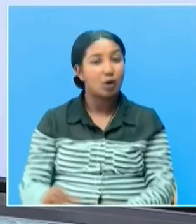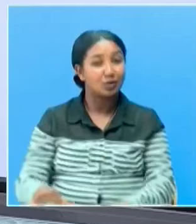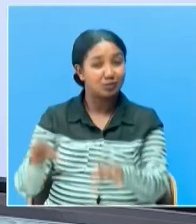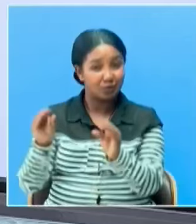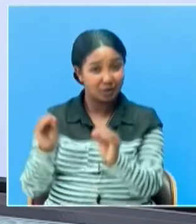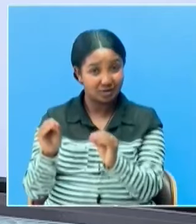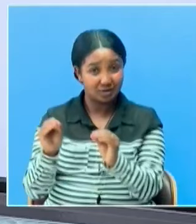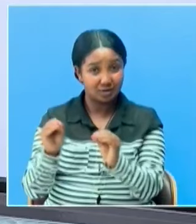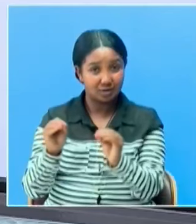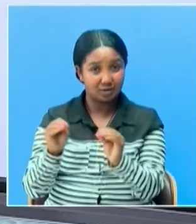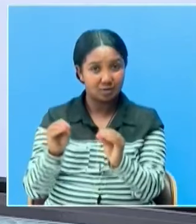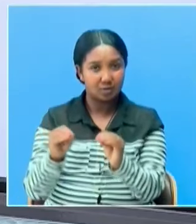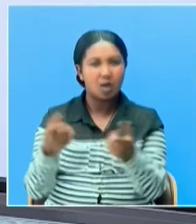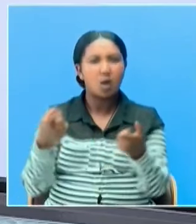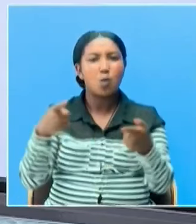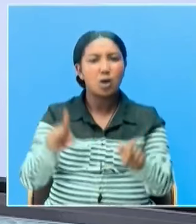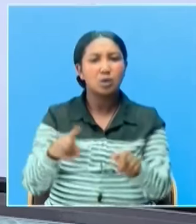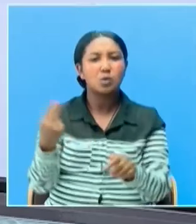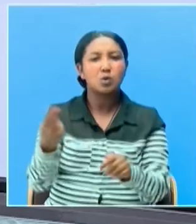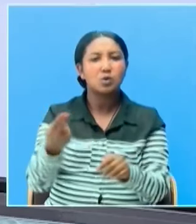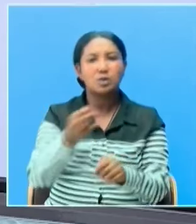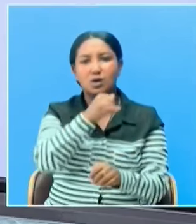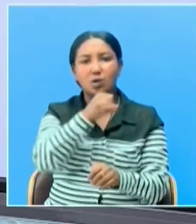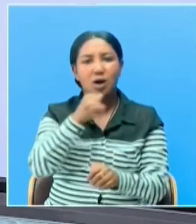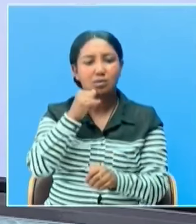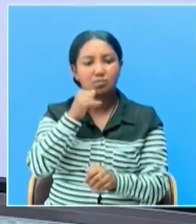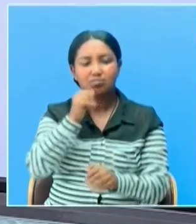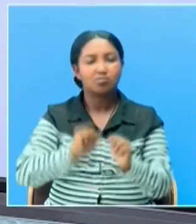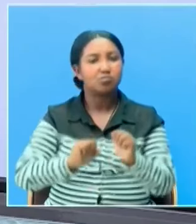Students, when do we use comparative adjectives?